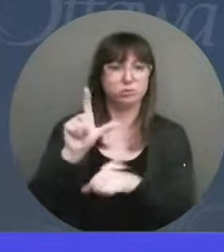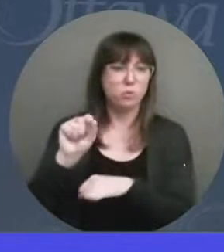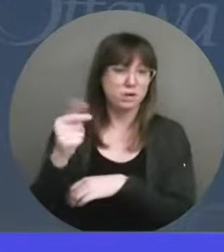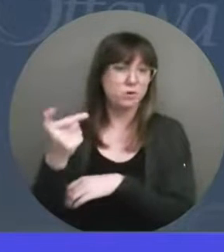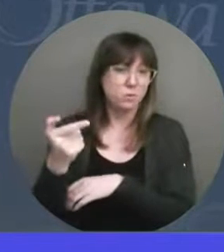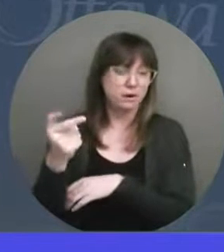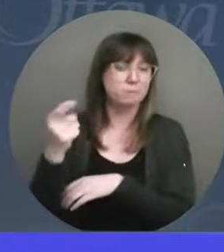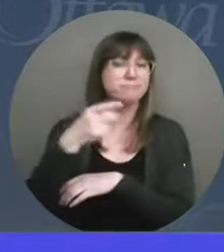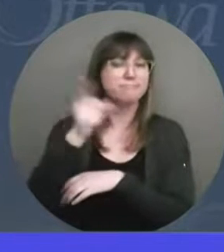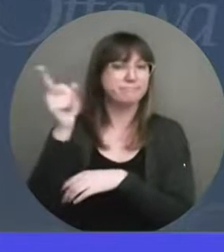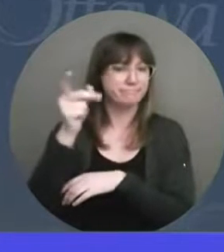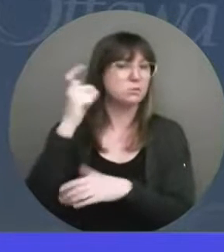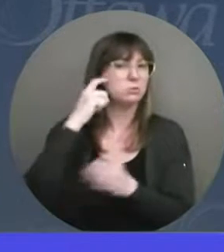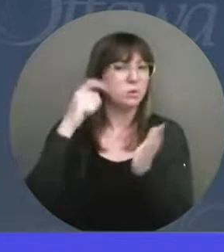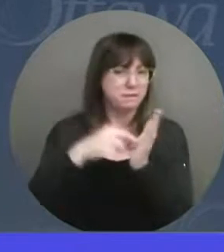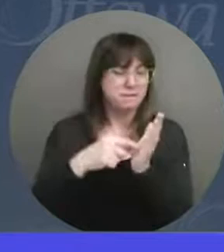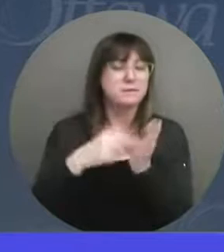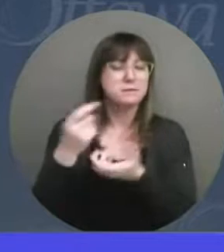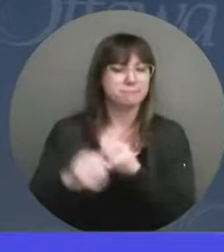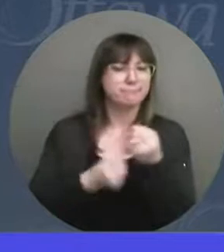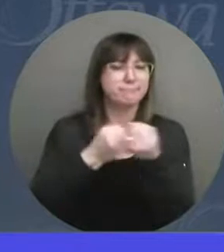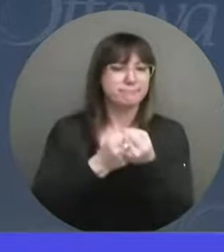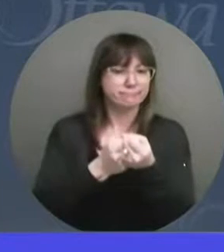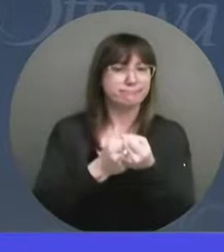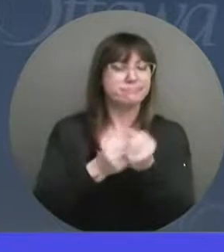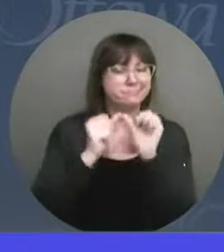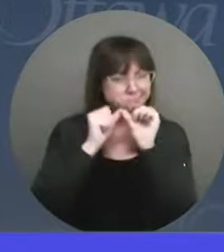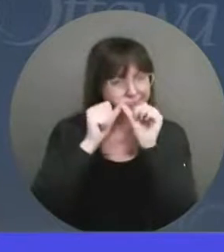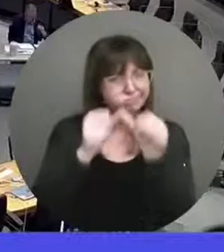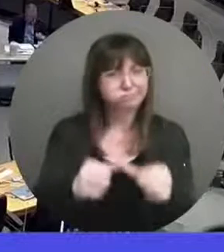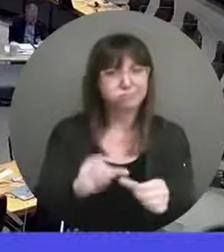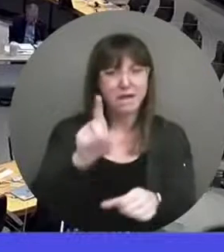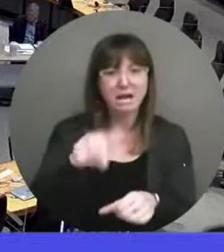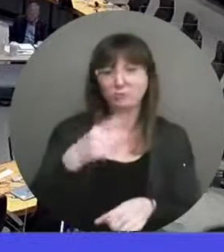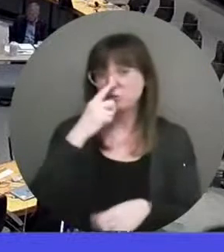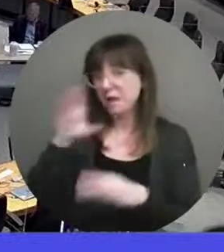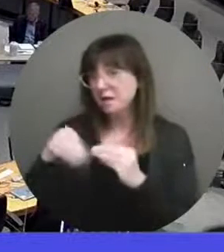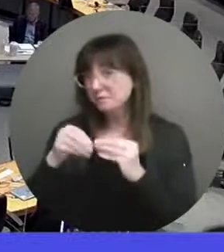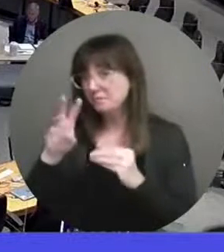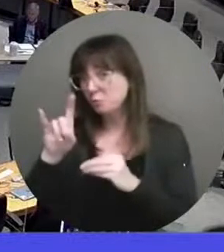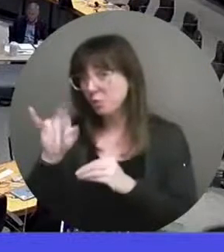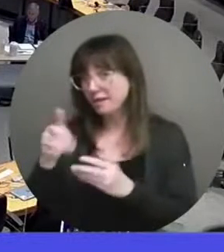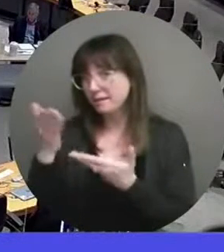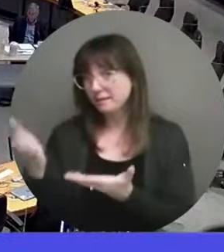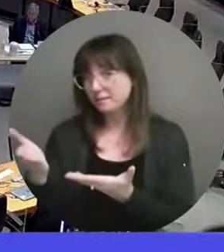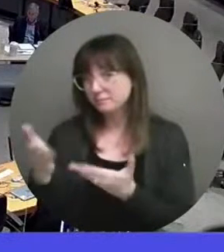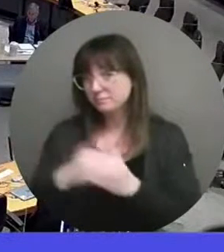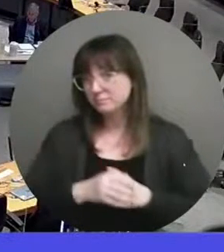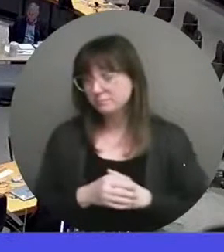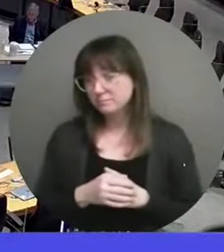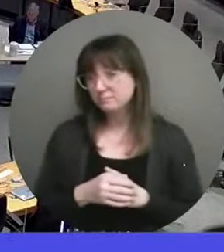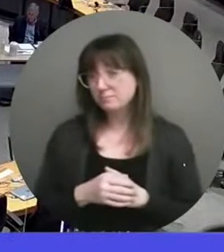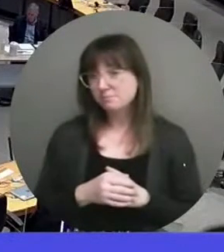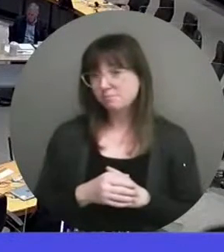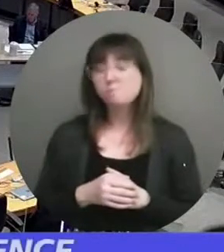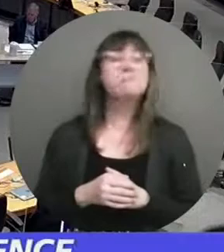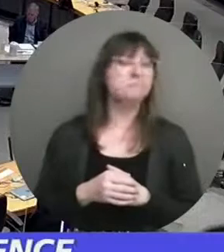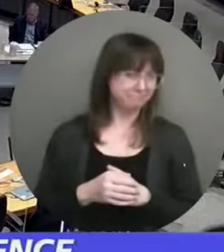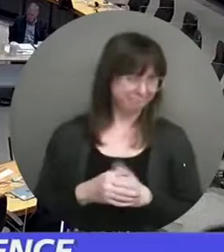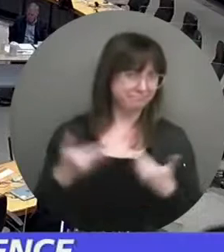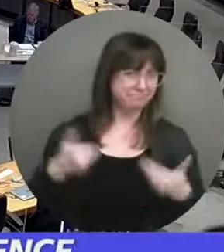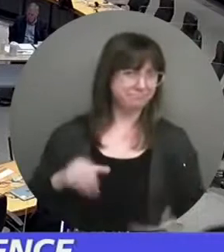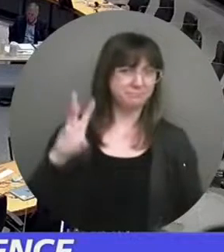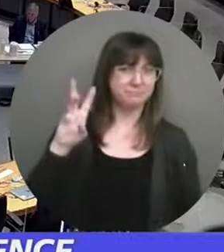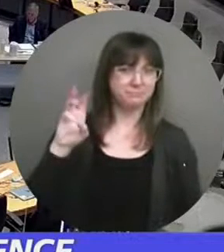that they're going to have to be there for the long haul. So I'll ask Wendy to comment on the specific breakdown. Thank you. Yeah, thank you very much, Mr.